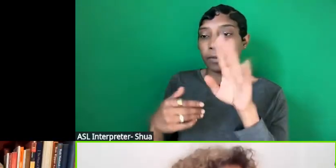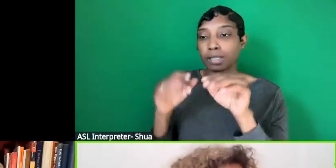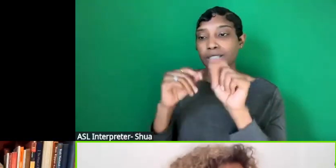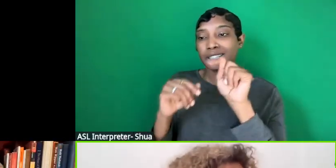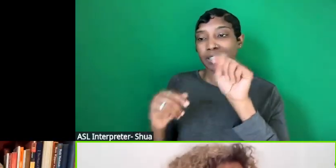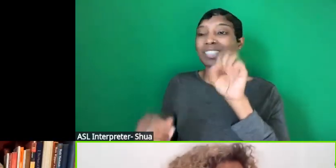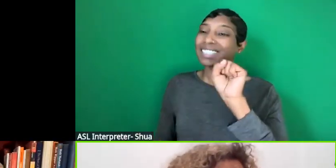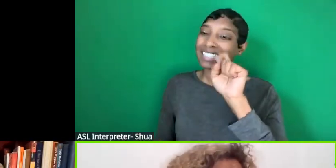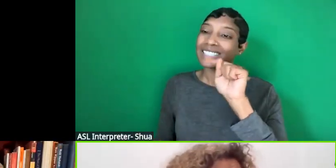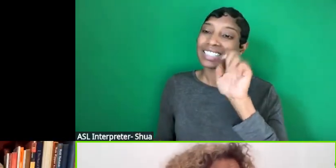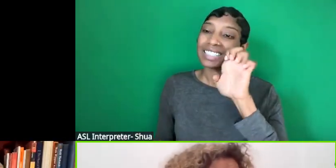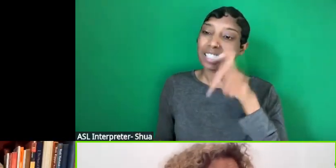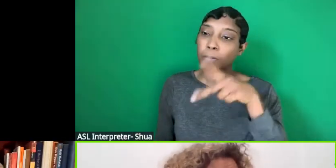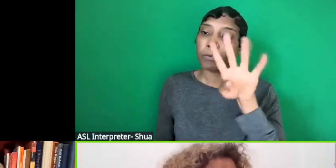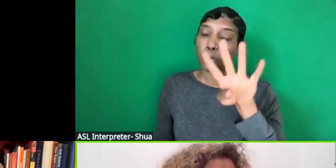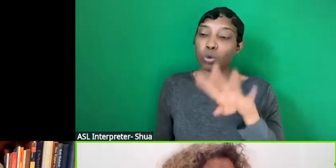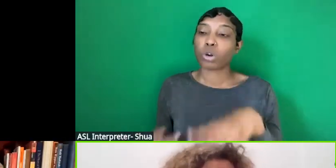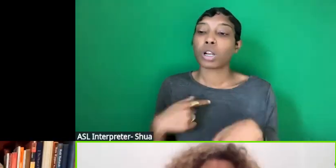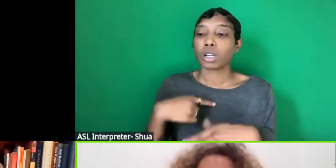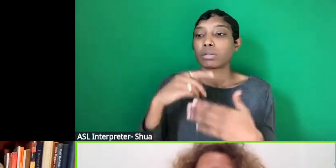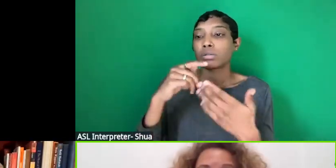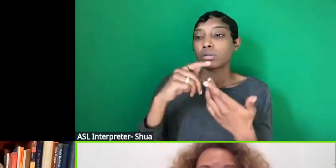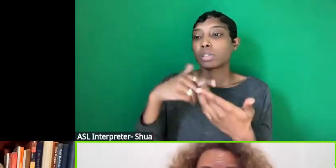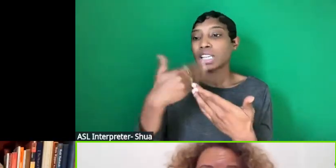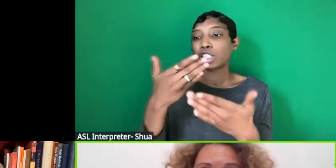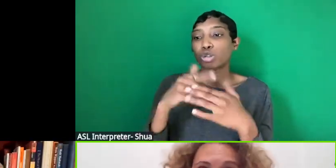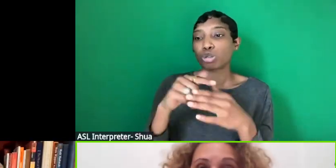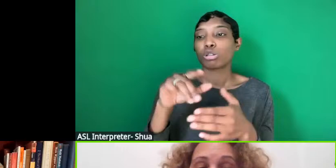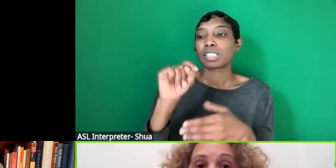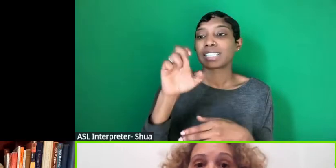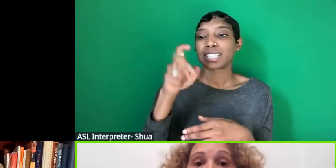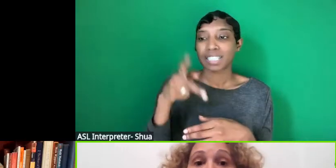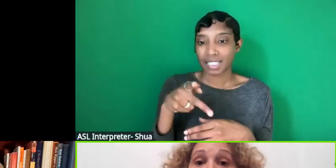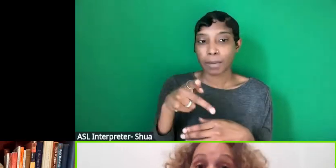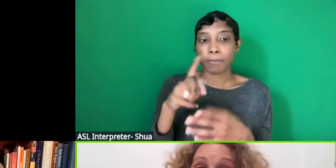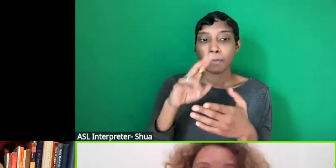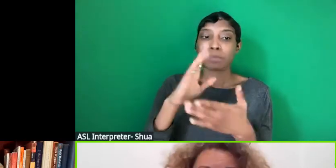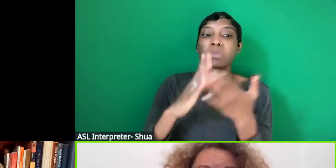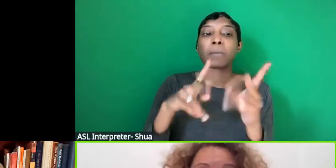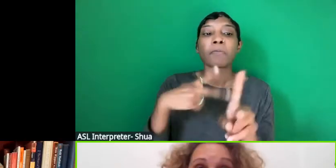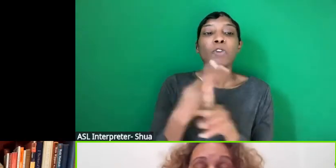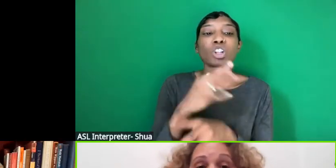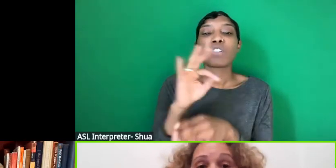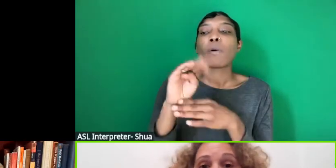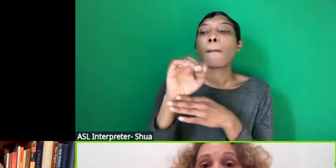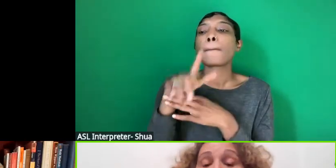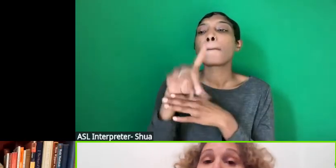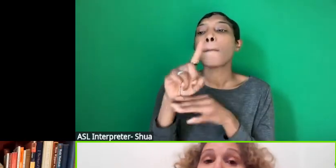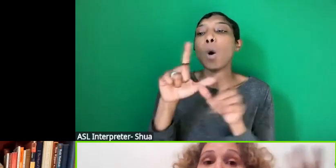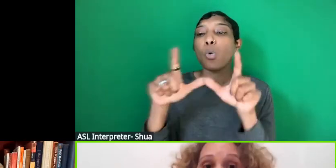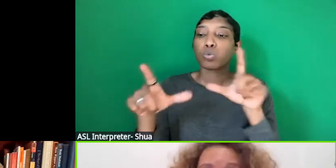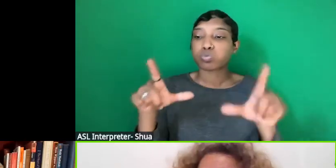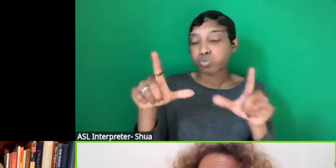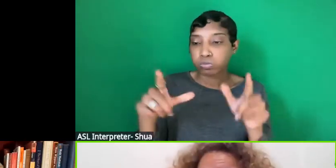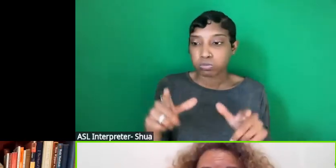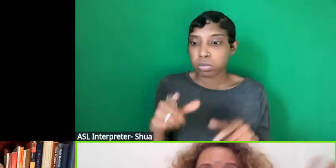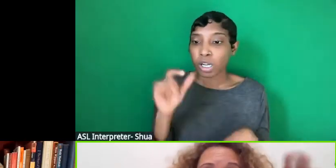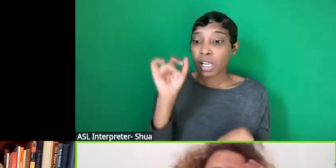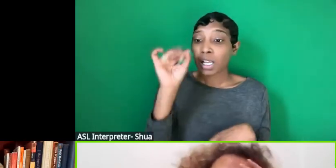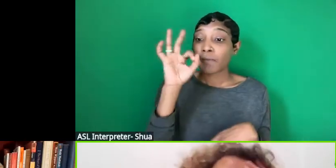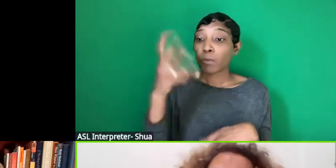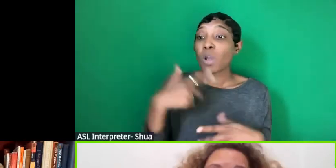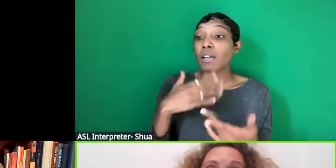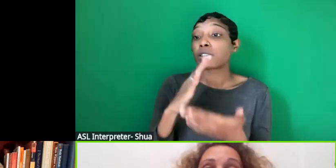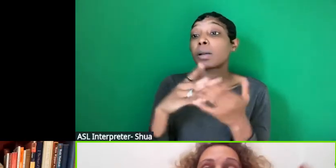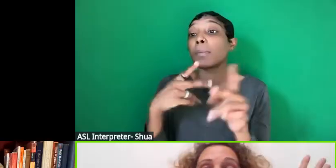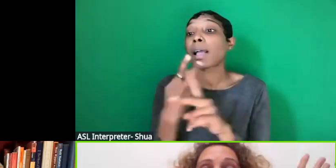got some version of a mold. If you have our kit, then you have some flower decorations.